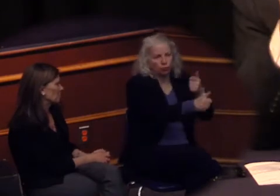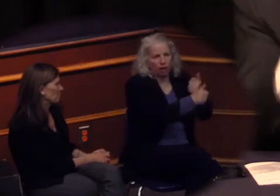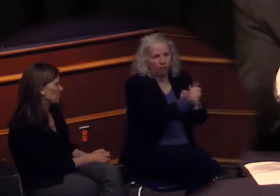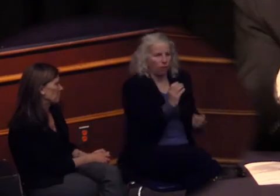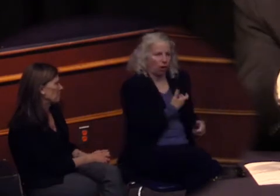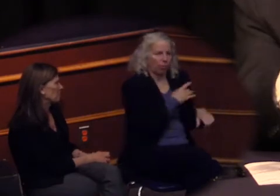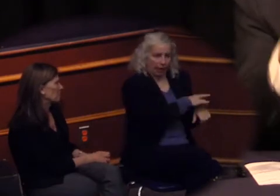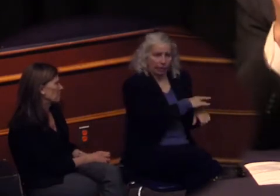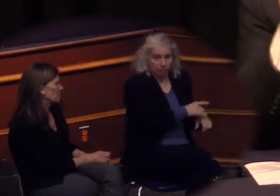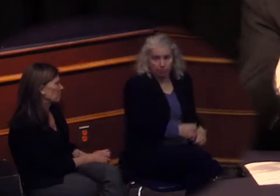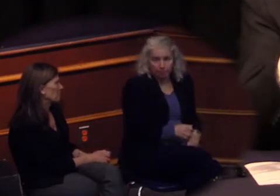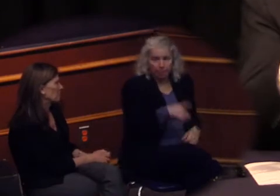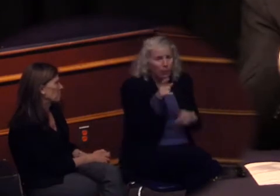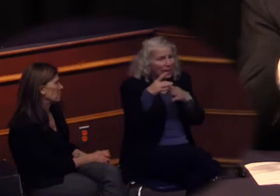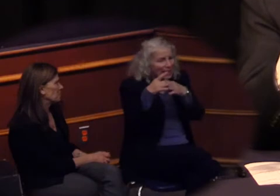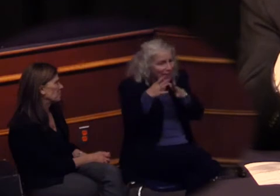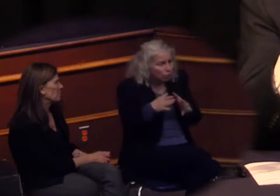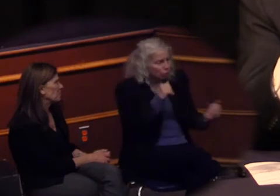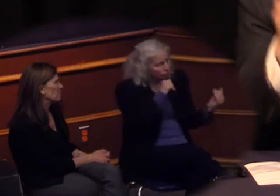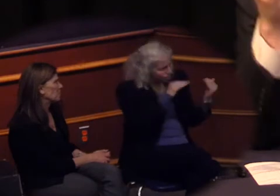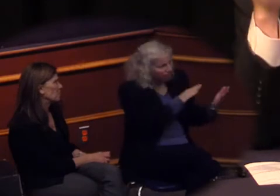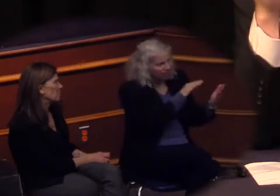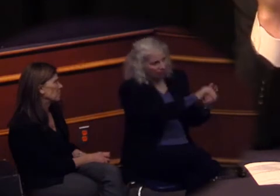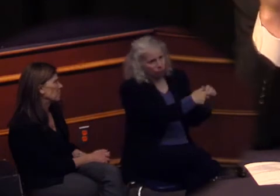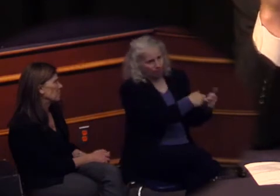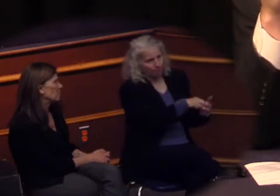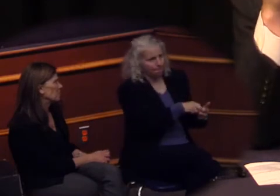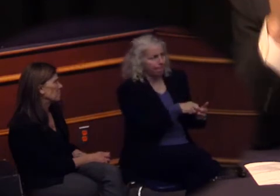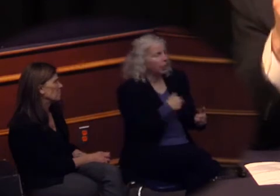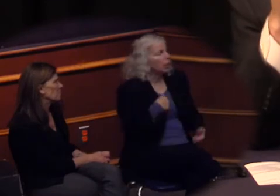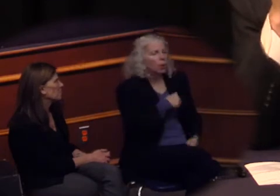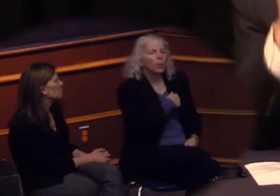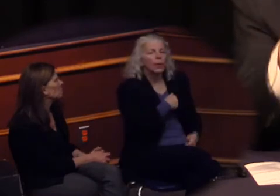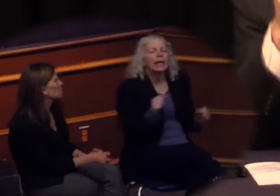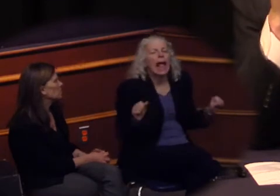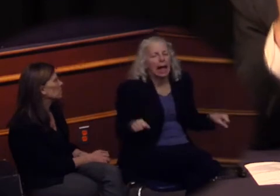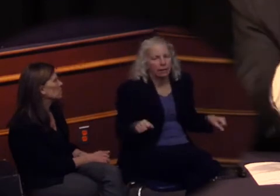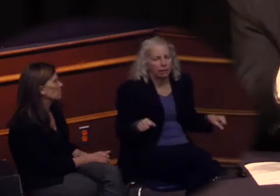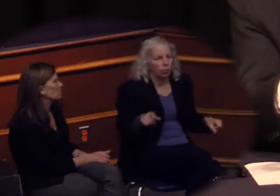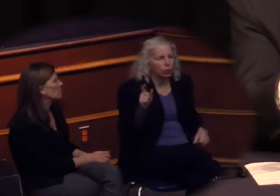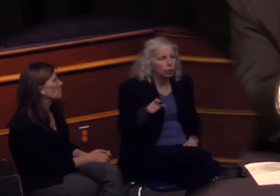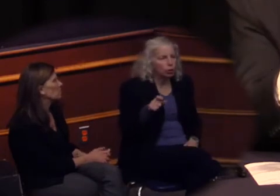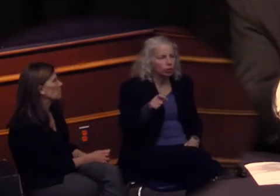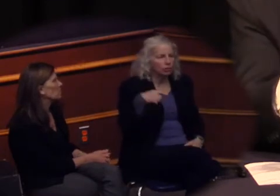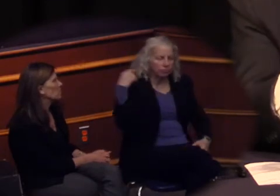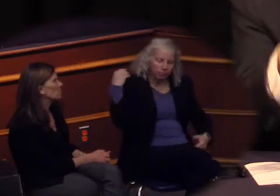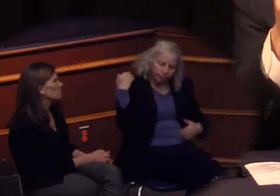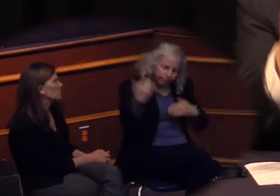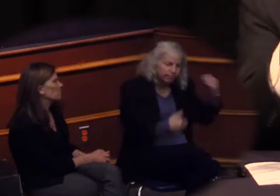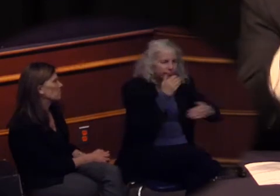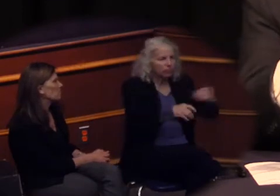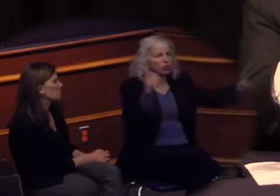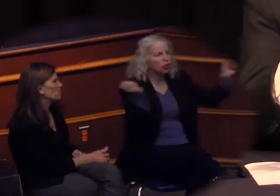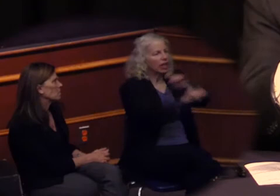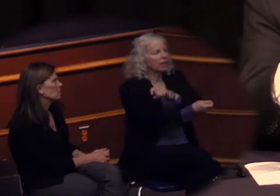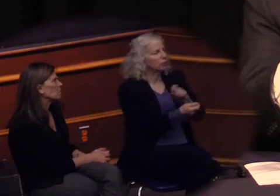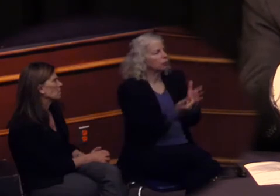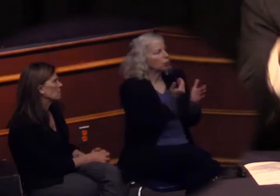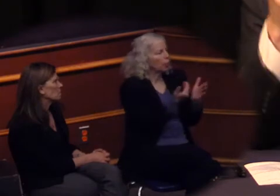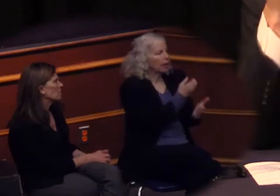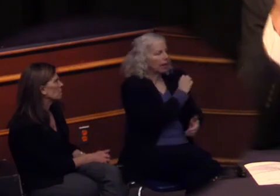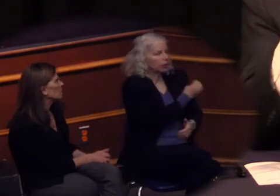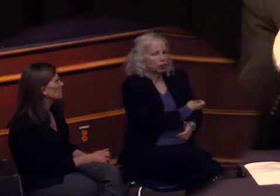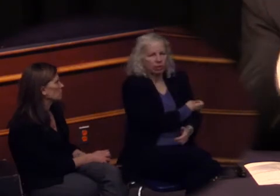need leadership addressing this problem. I think we can and should accelerate our transition to renewable energy sources.